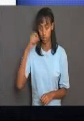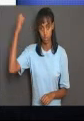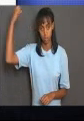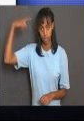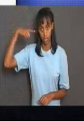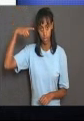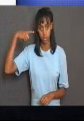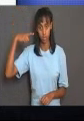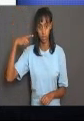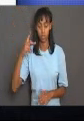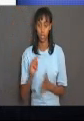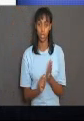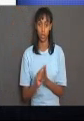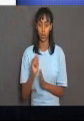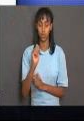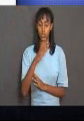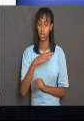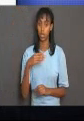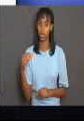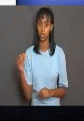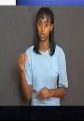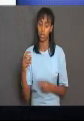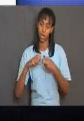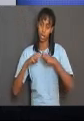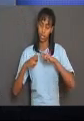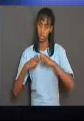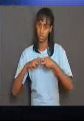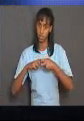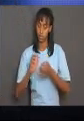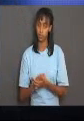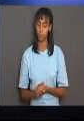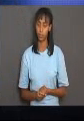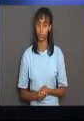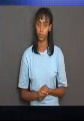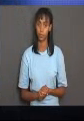light, technology, and electricity.